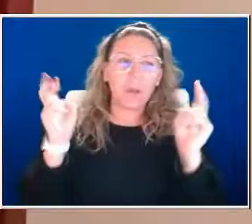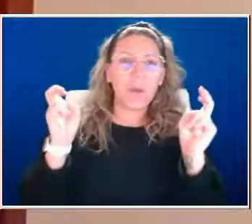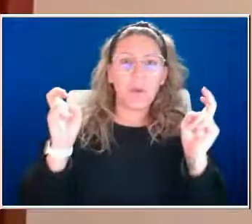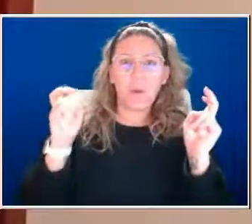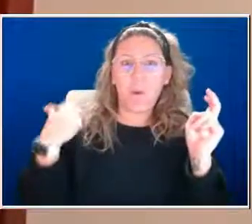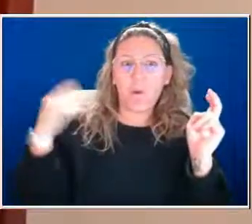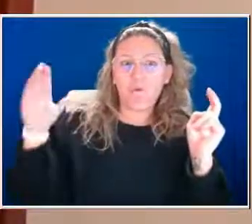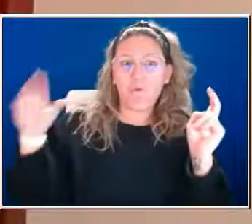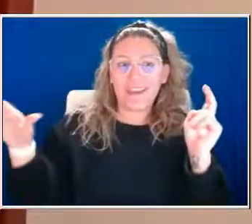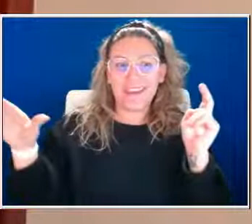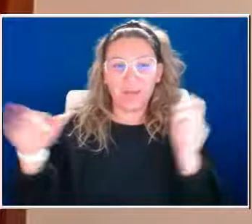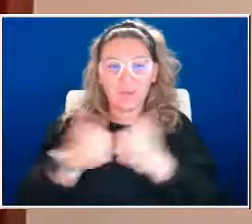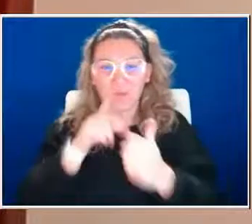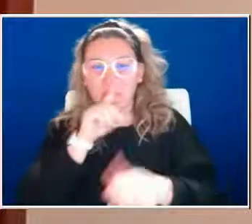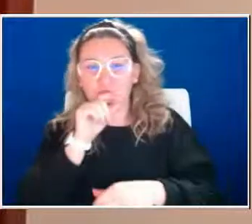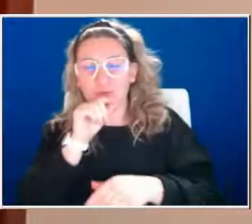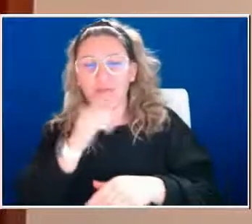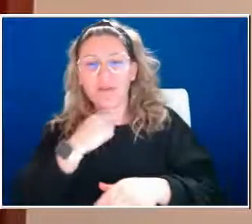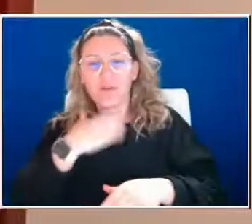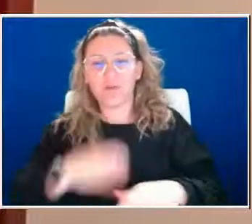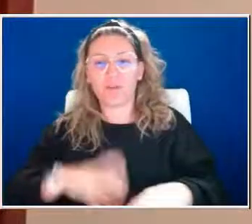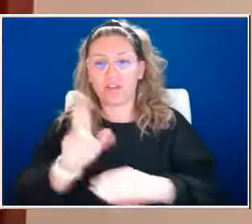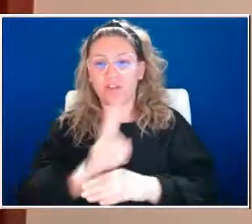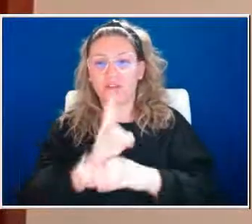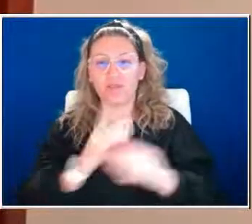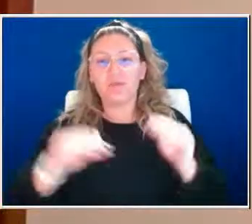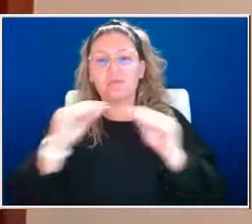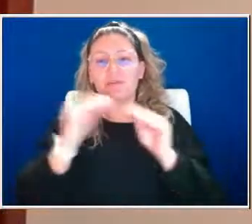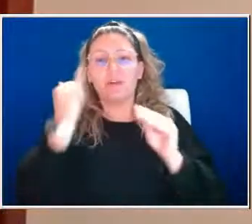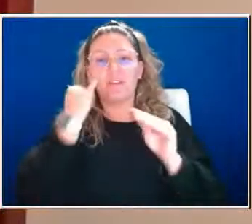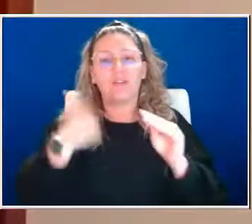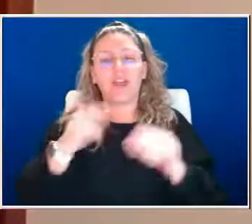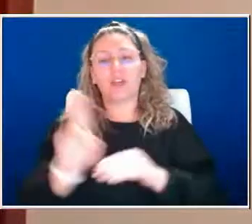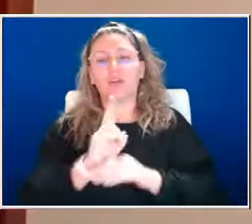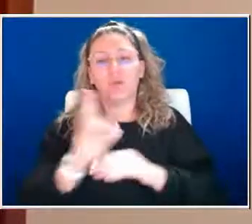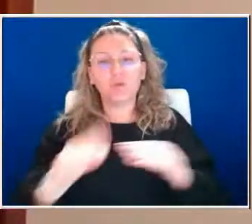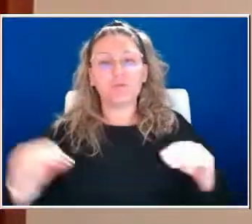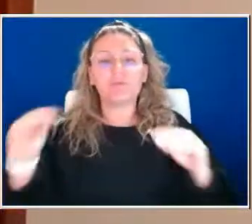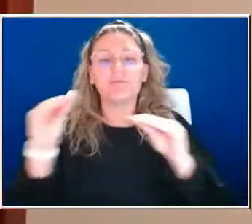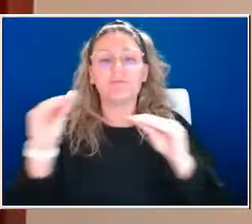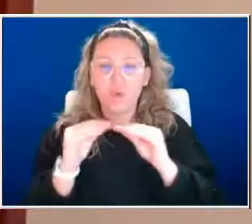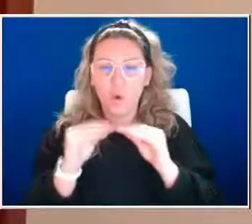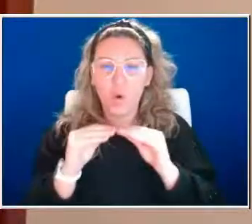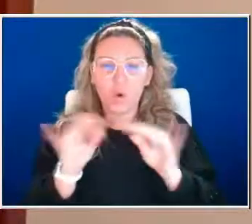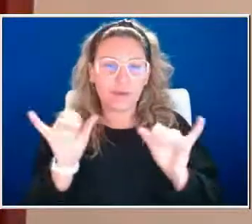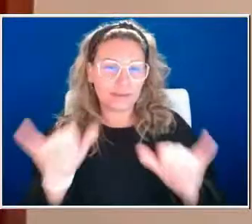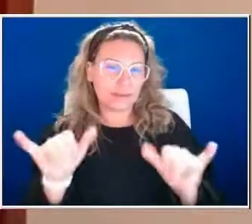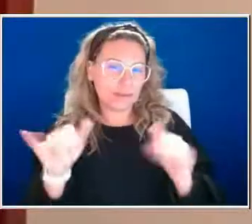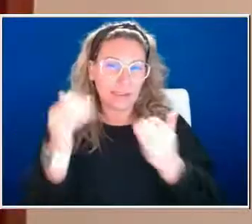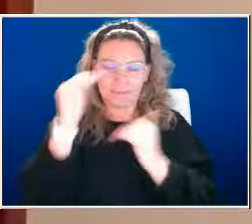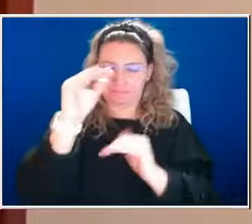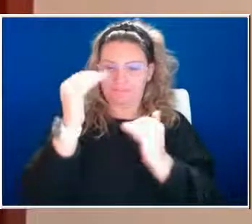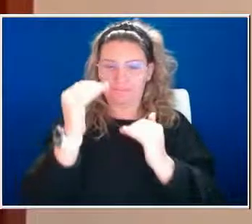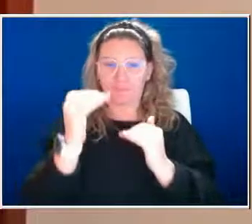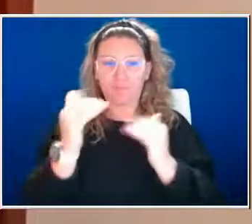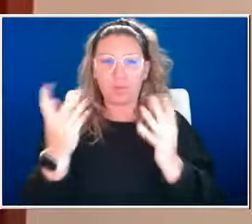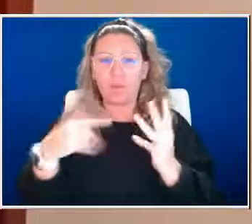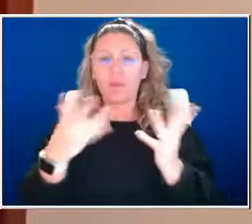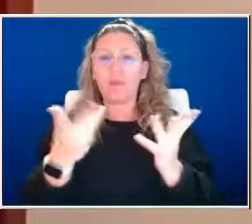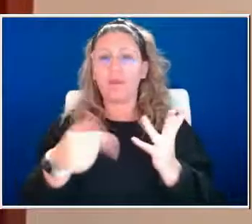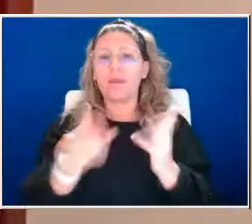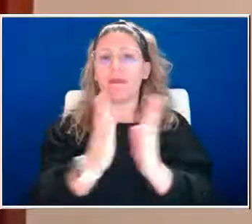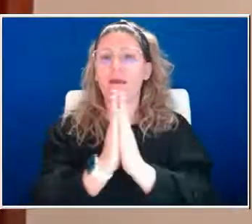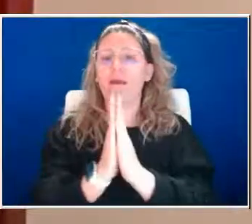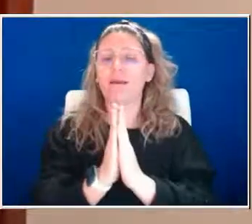time. I wish I would have used my arm more. I think if I would have stayed within the bounds of what they asked, but